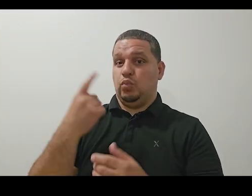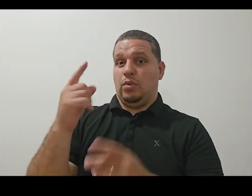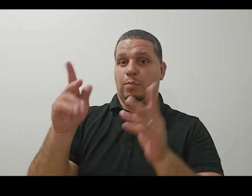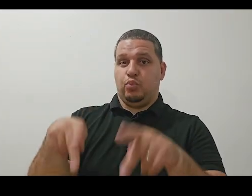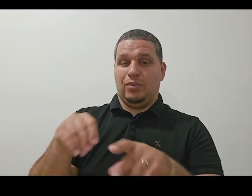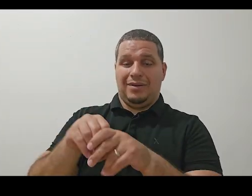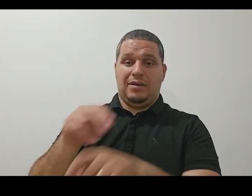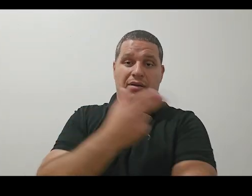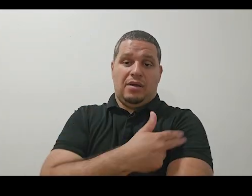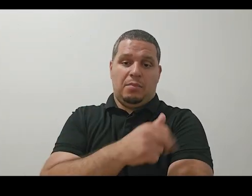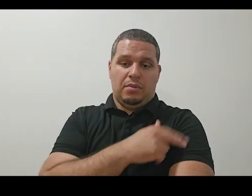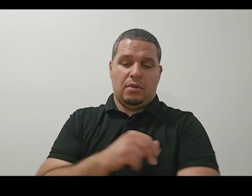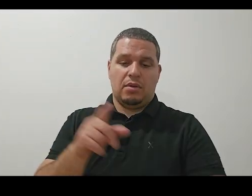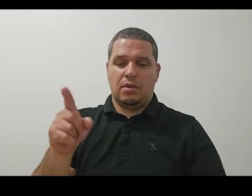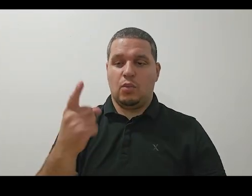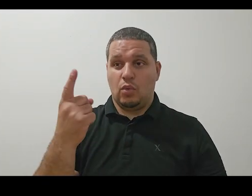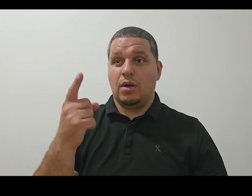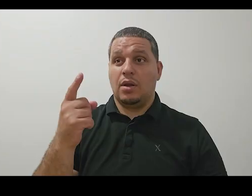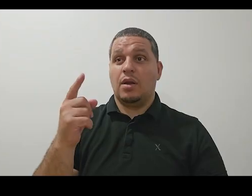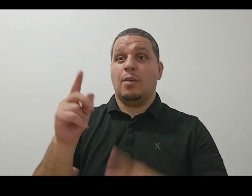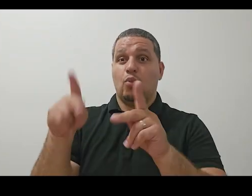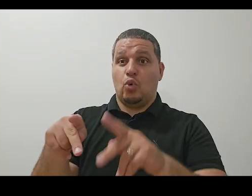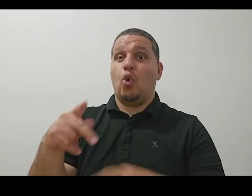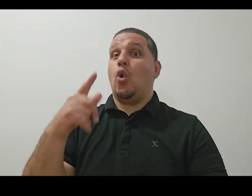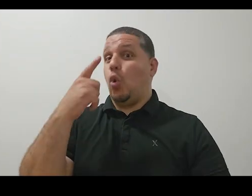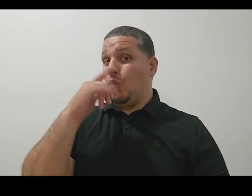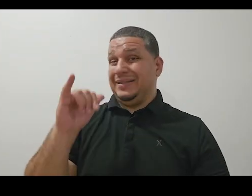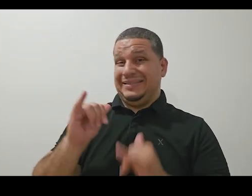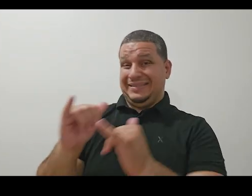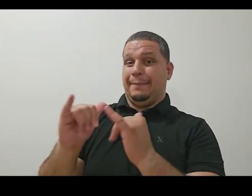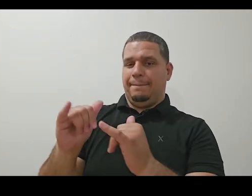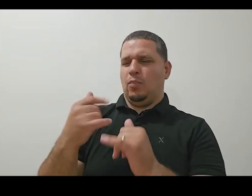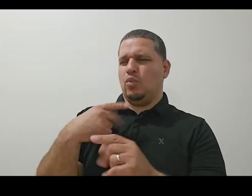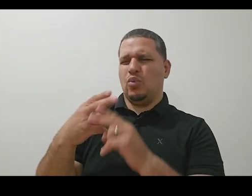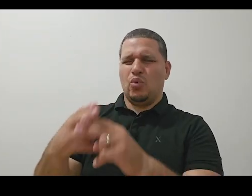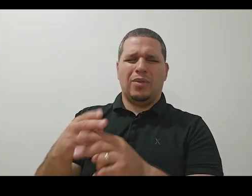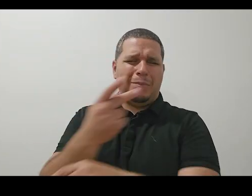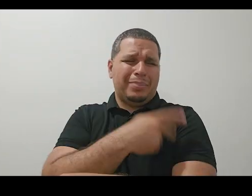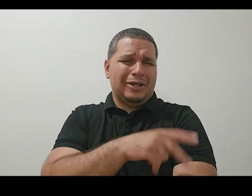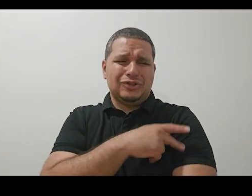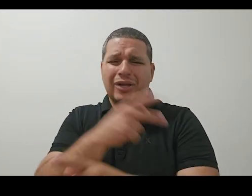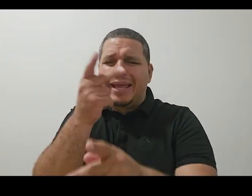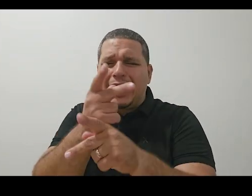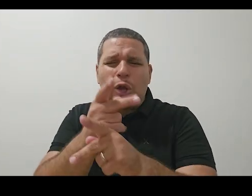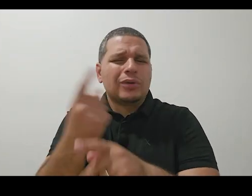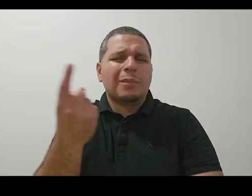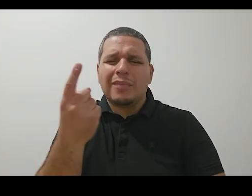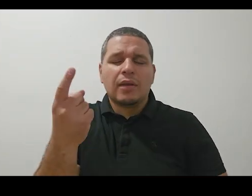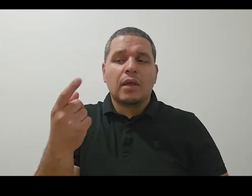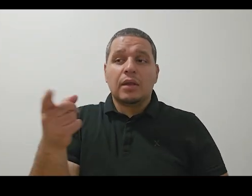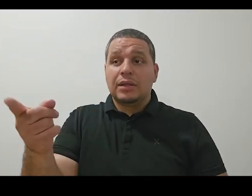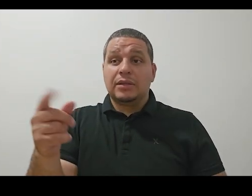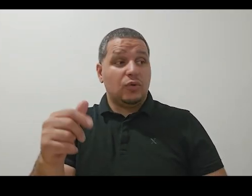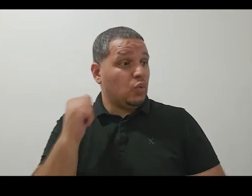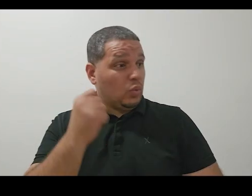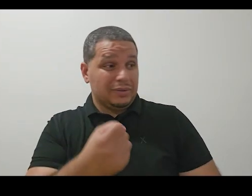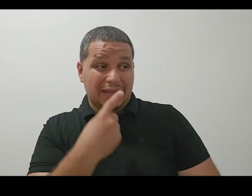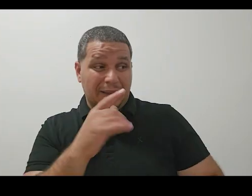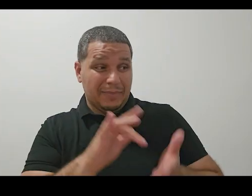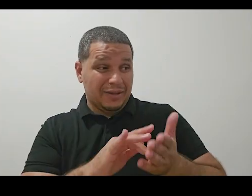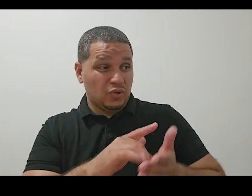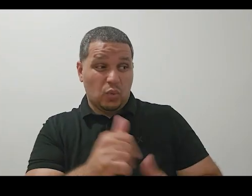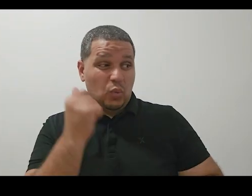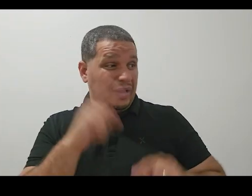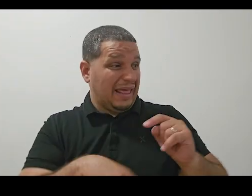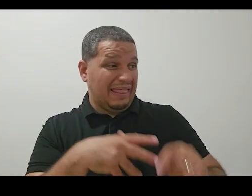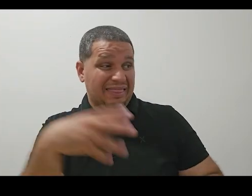one of the people in the hospital, like one of the people that look on you when you're in the hospital, I don't know what you call them, patient care, whatever. He told me, if you don't take